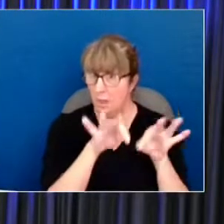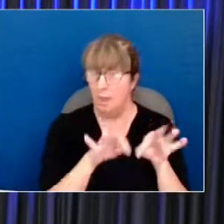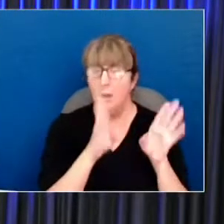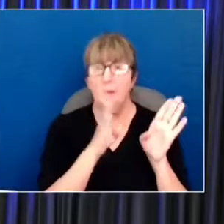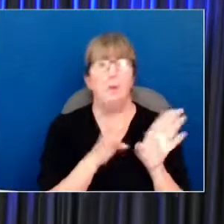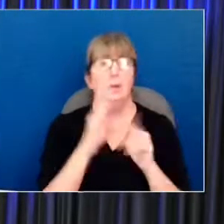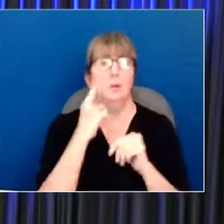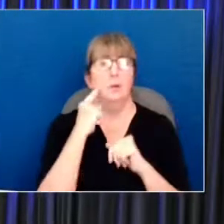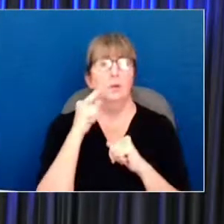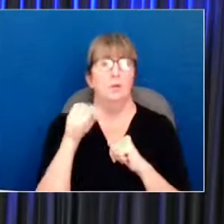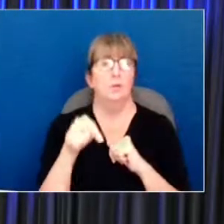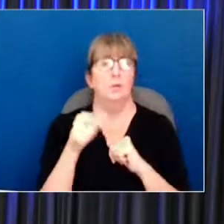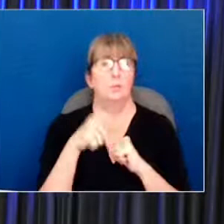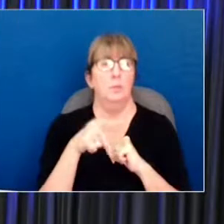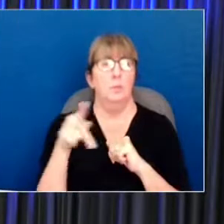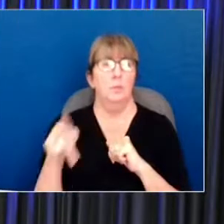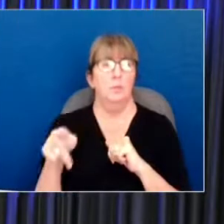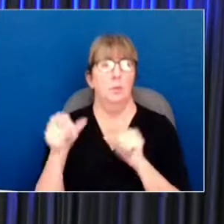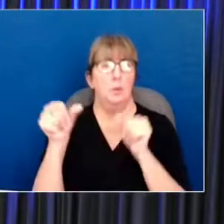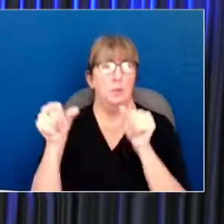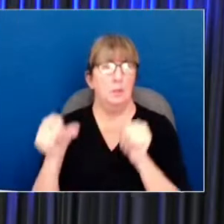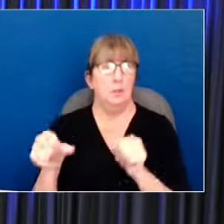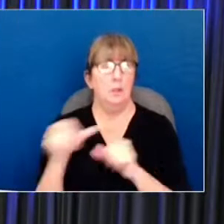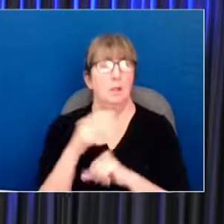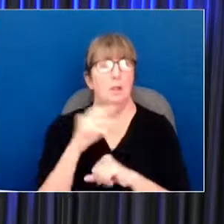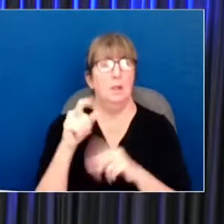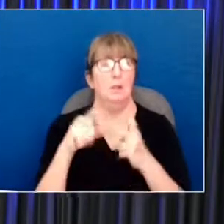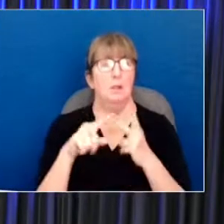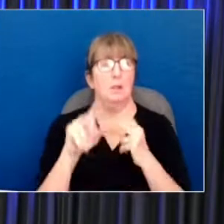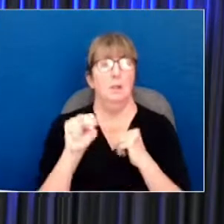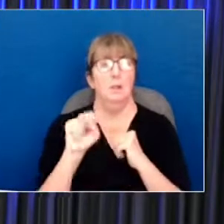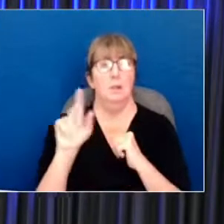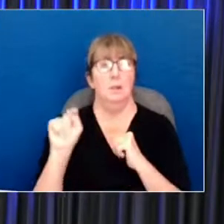the PowerPoint slides and the NTT